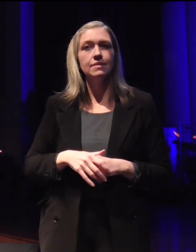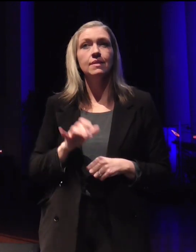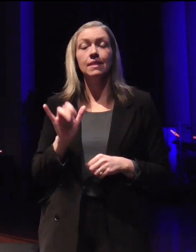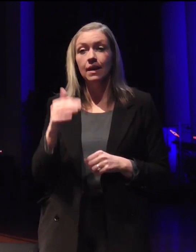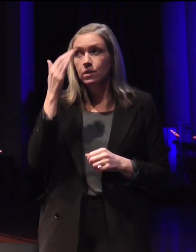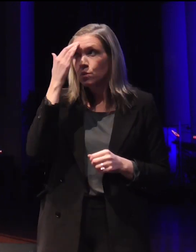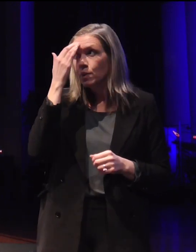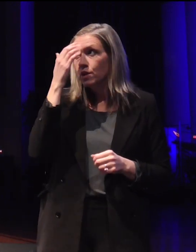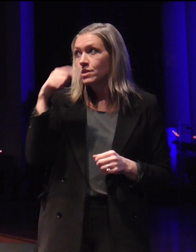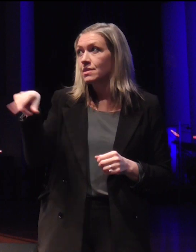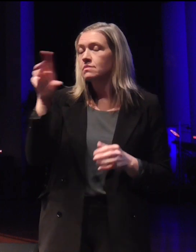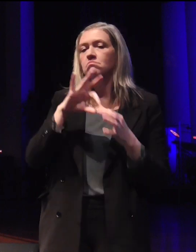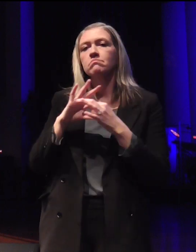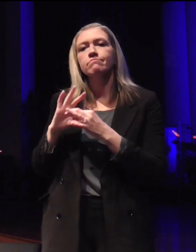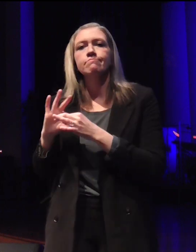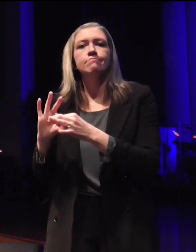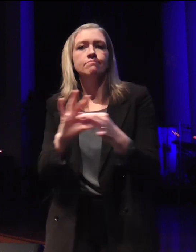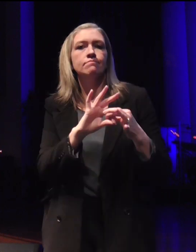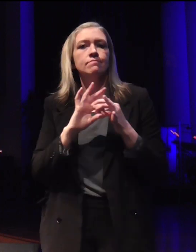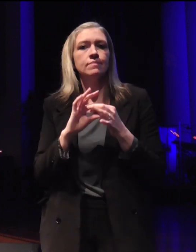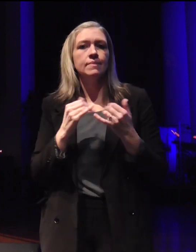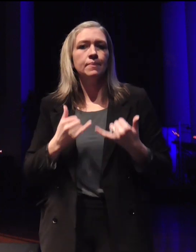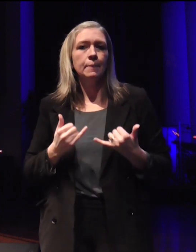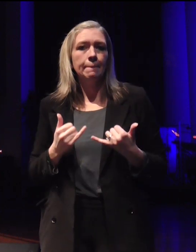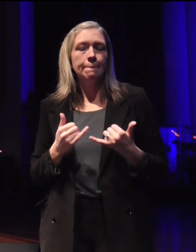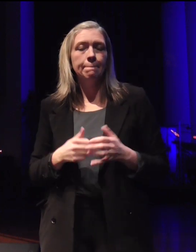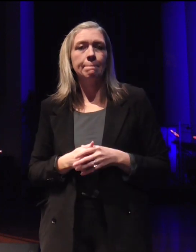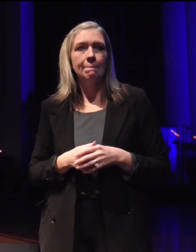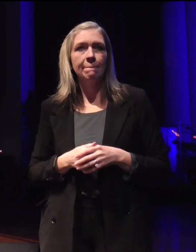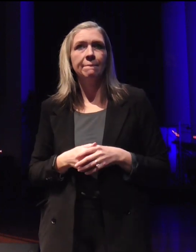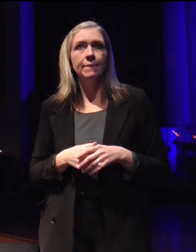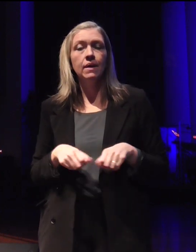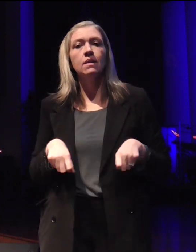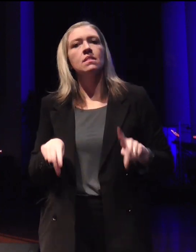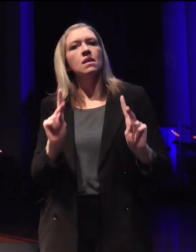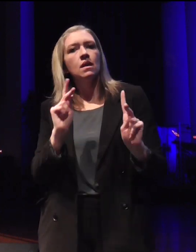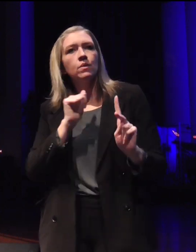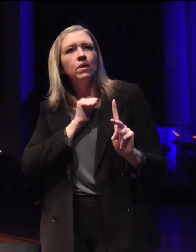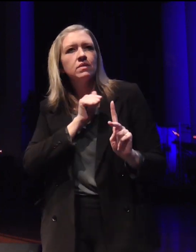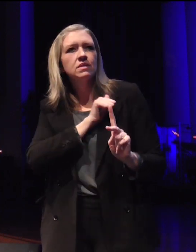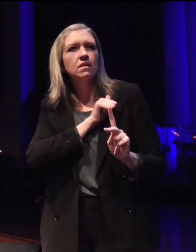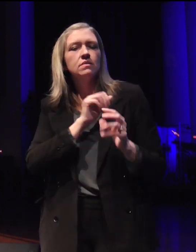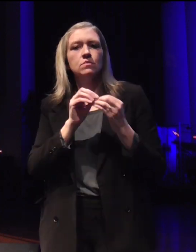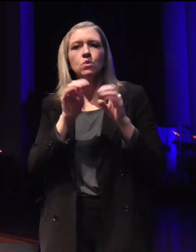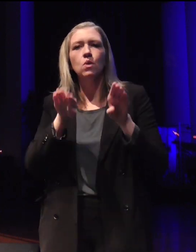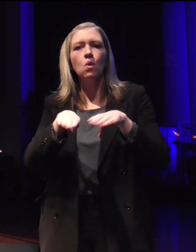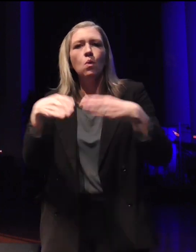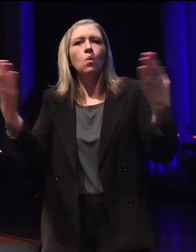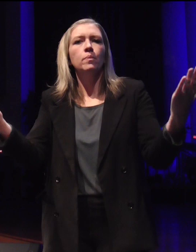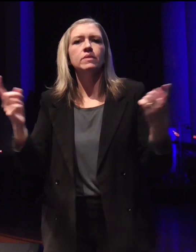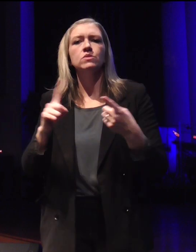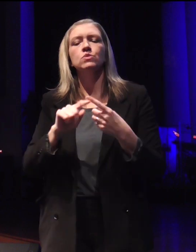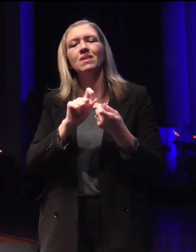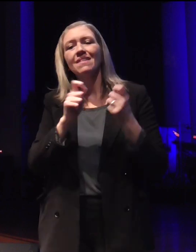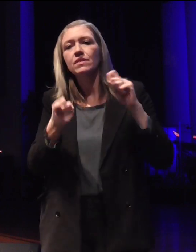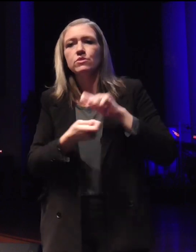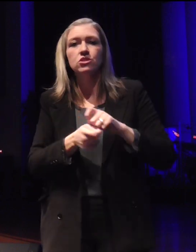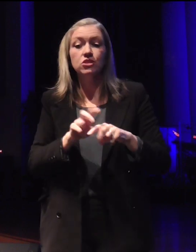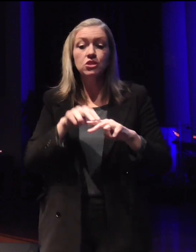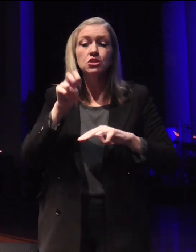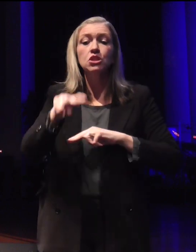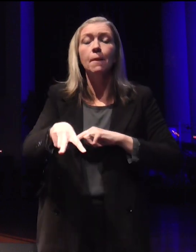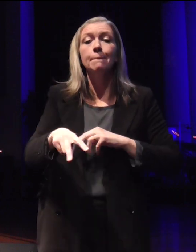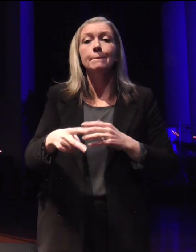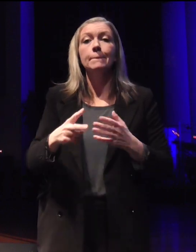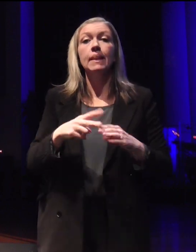awareness together now and allow ourselves to be open to an evolutionary jump, a leap, even a